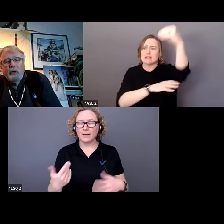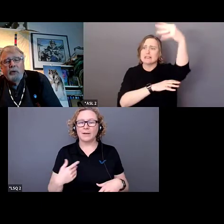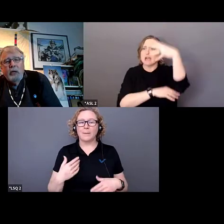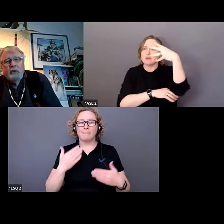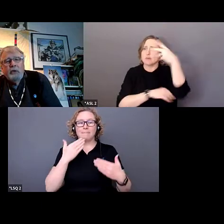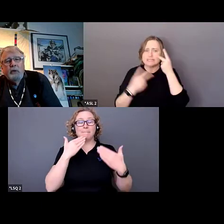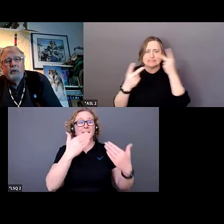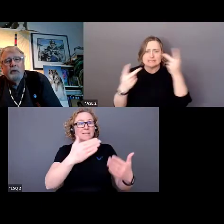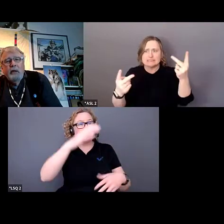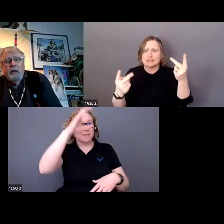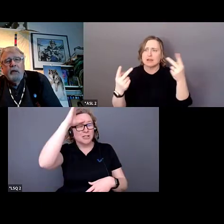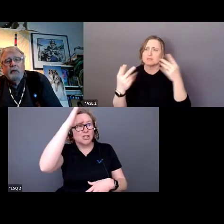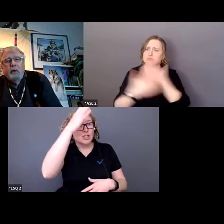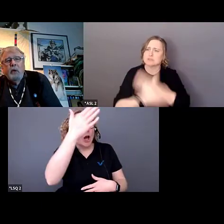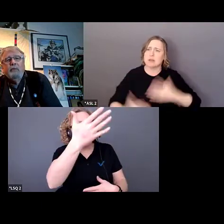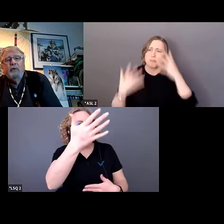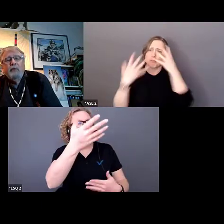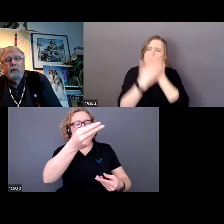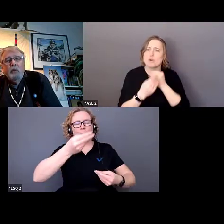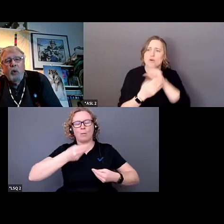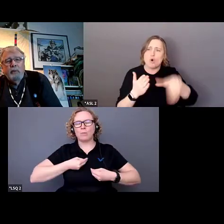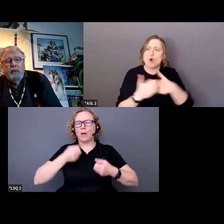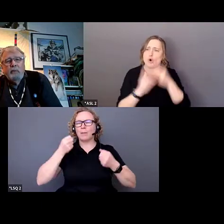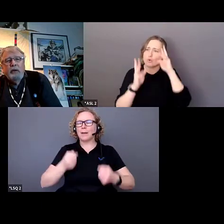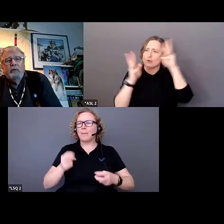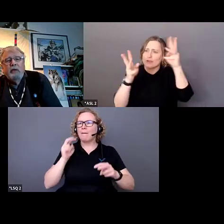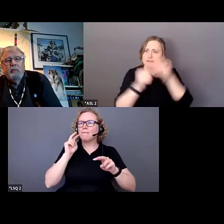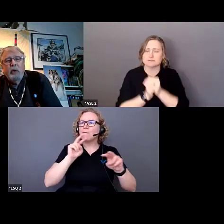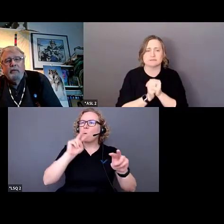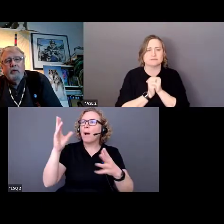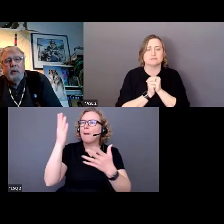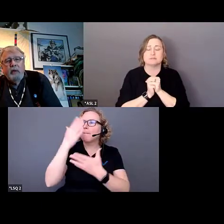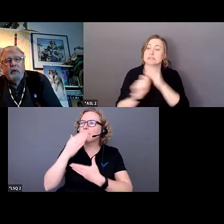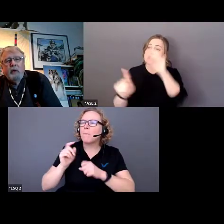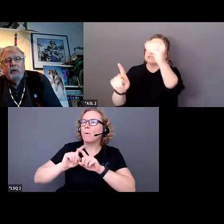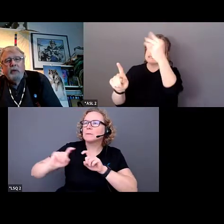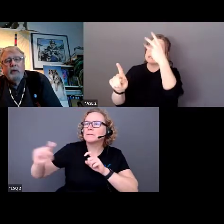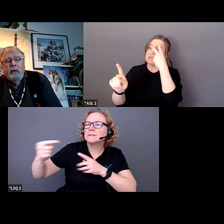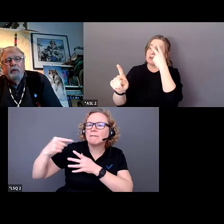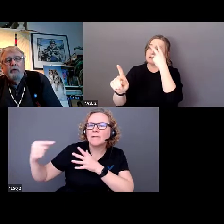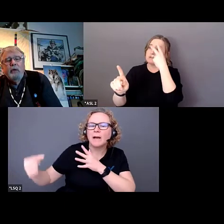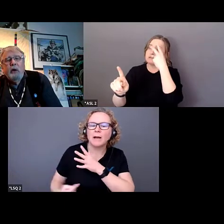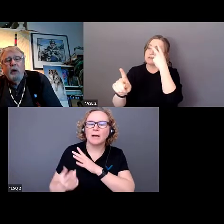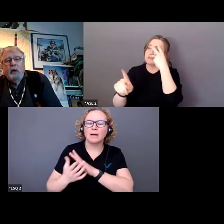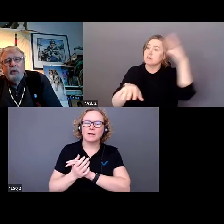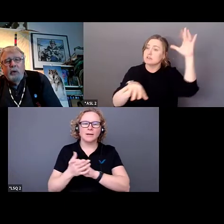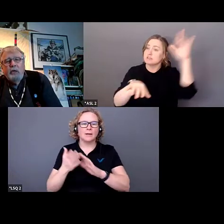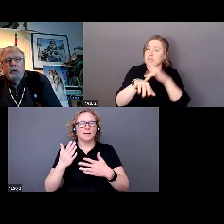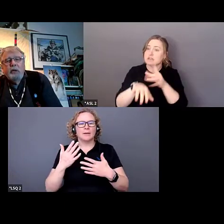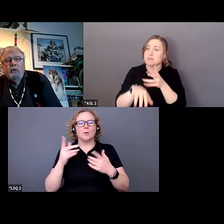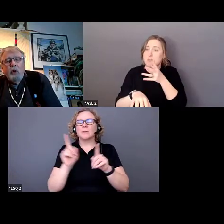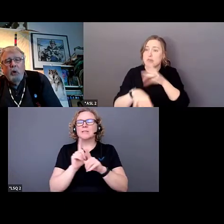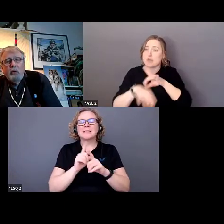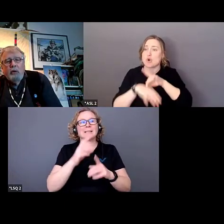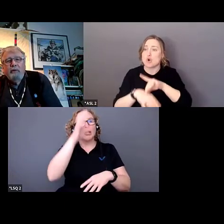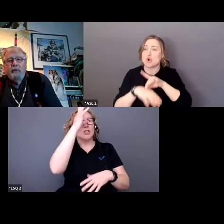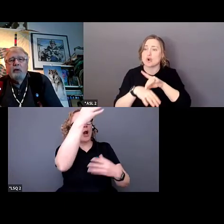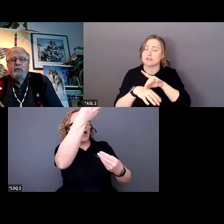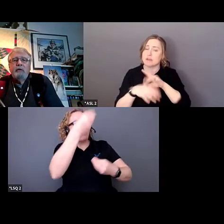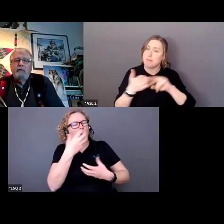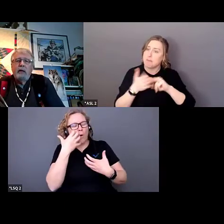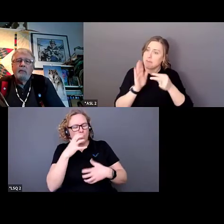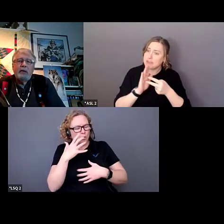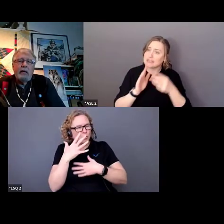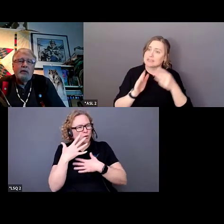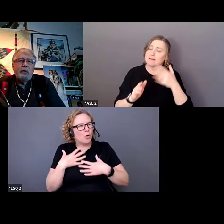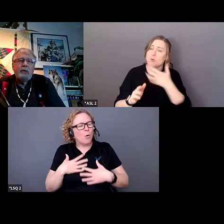all of your creation. We're grateful for the warmth that Brother Sun brings to Mother Earth, so that all of creation can grow to the